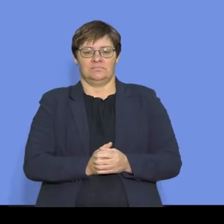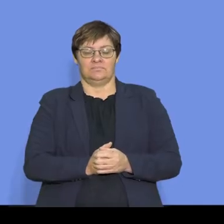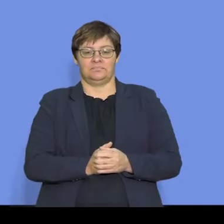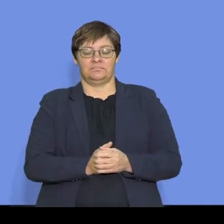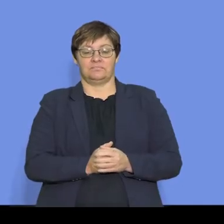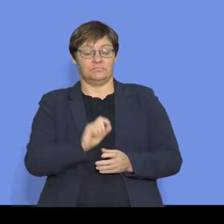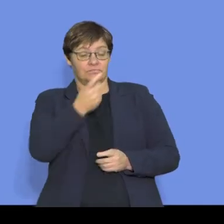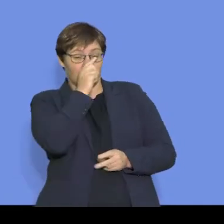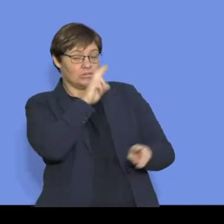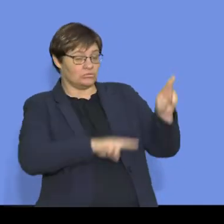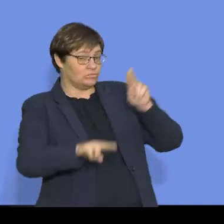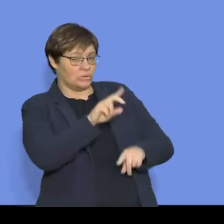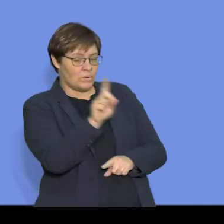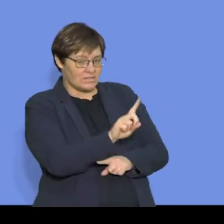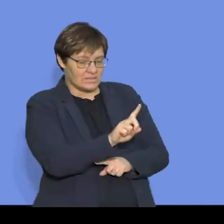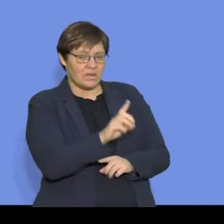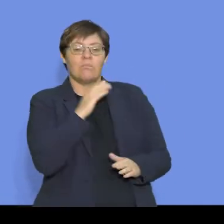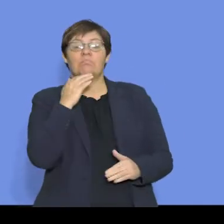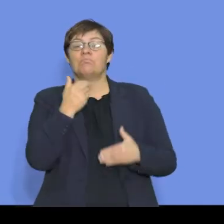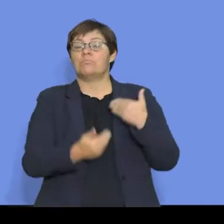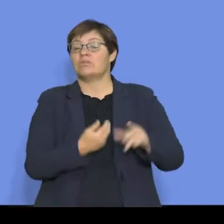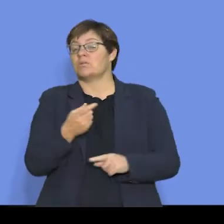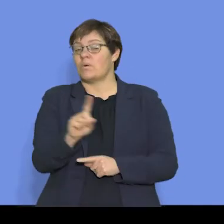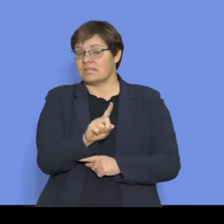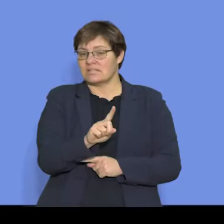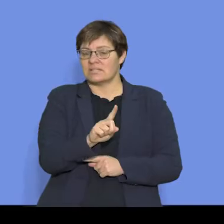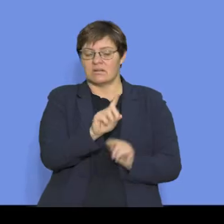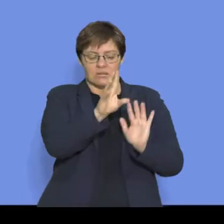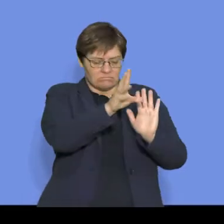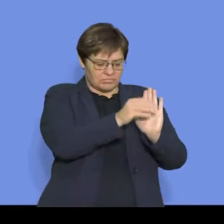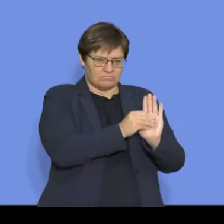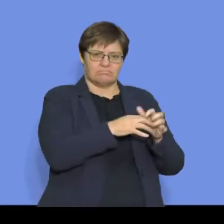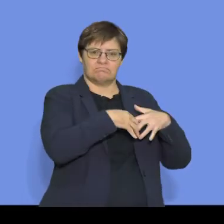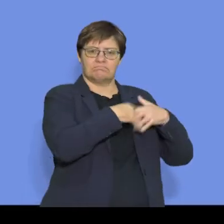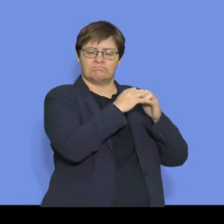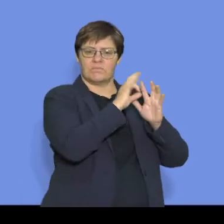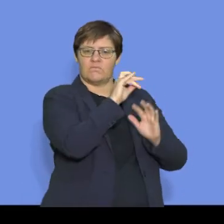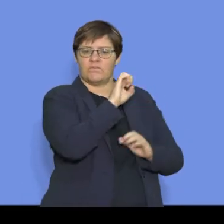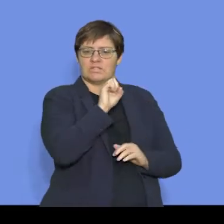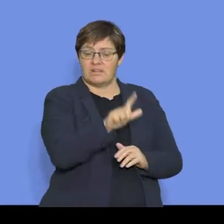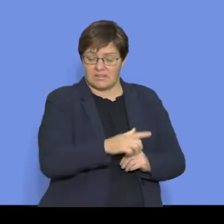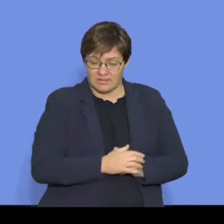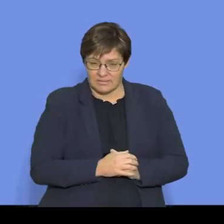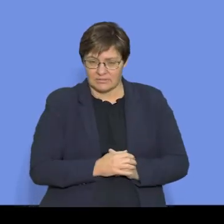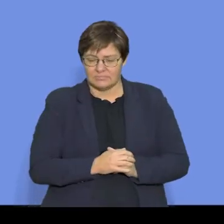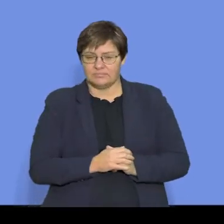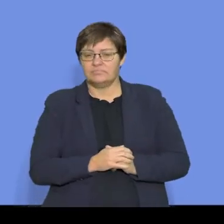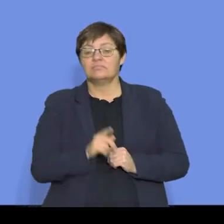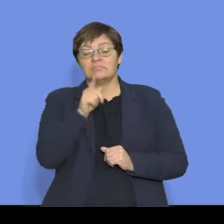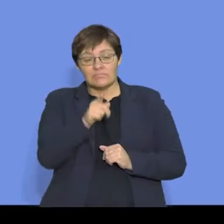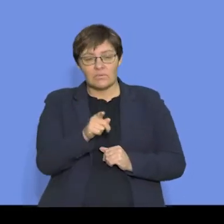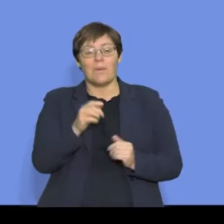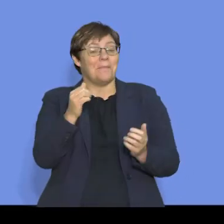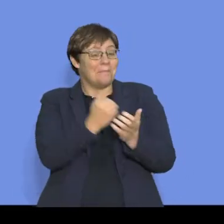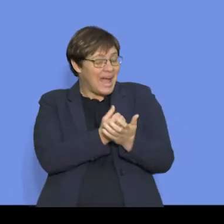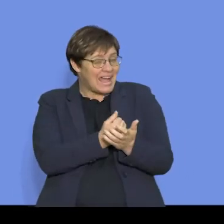First thing we need to revise is the process of fossilization, and this is one of the sections that you will